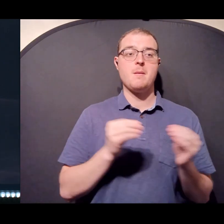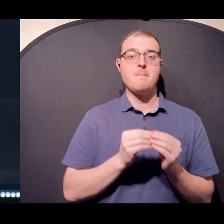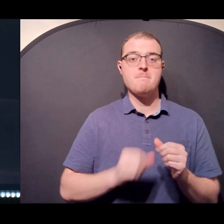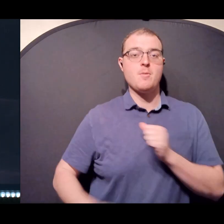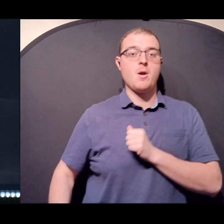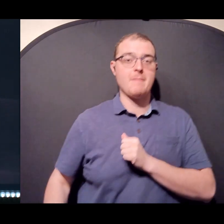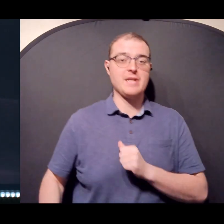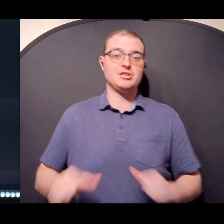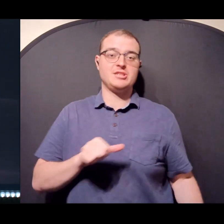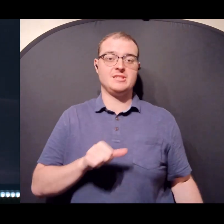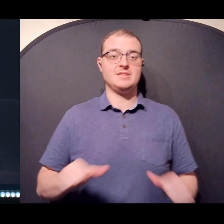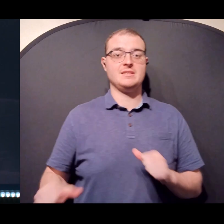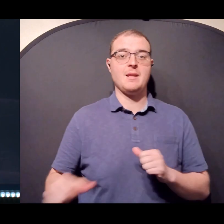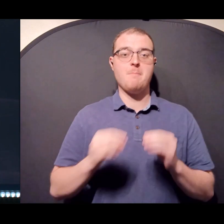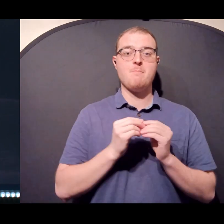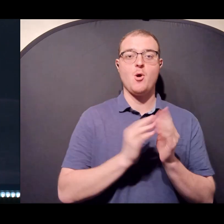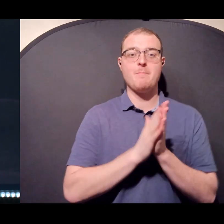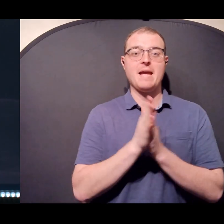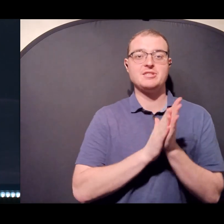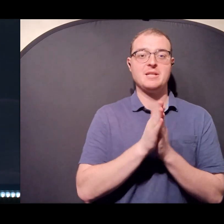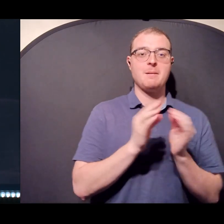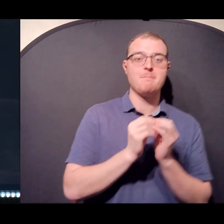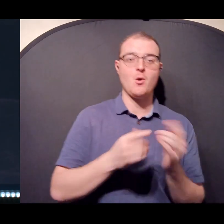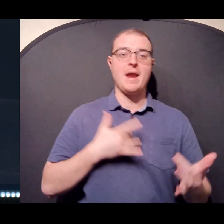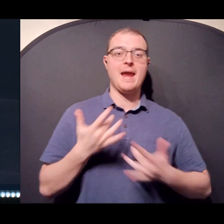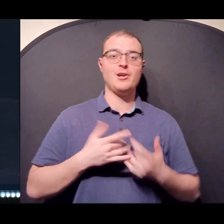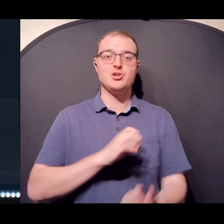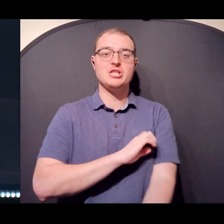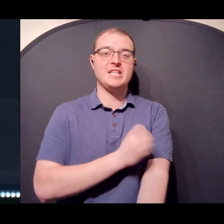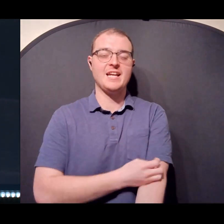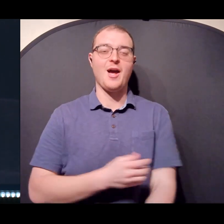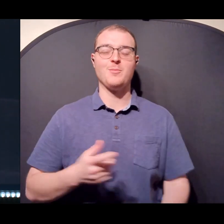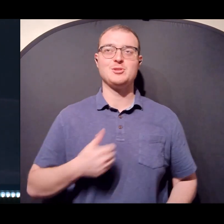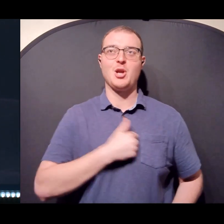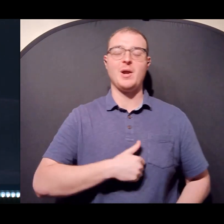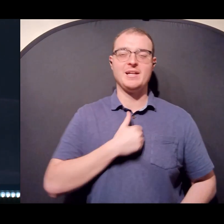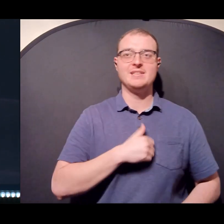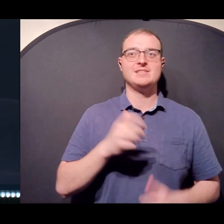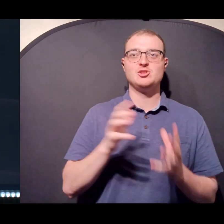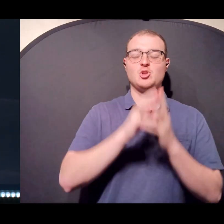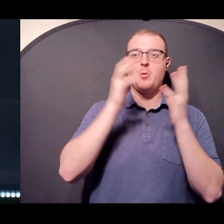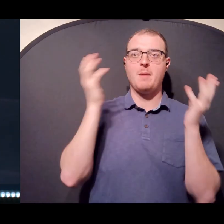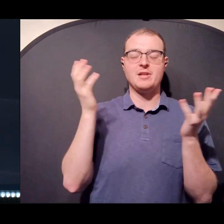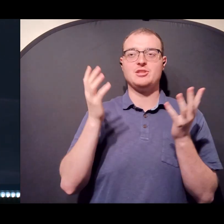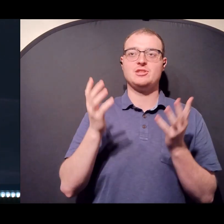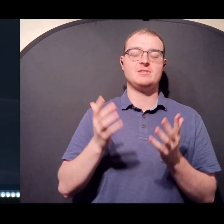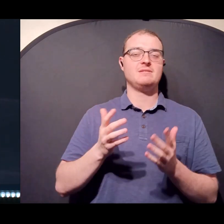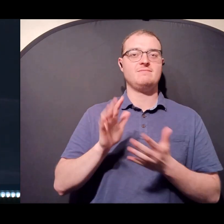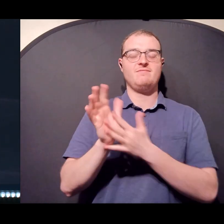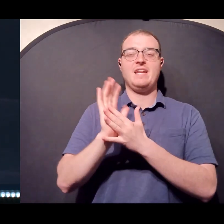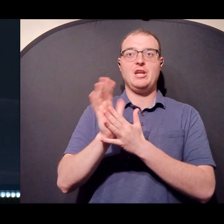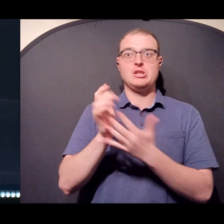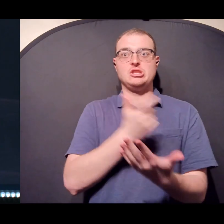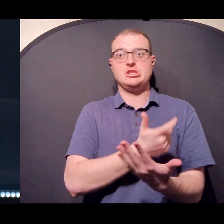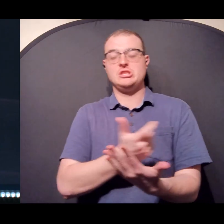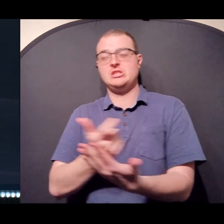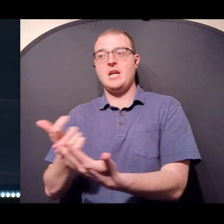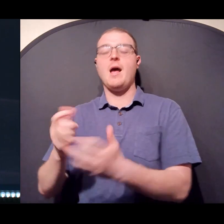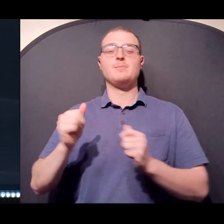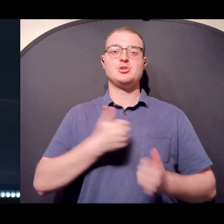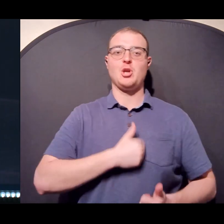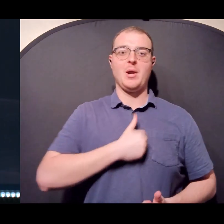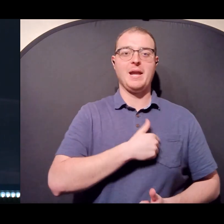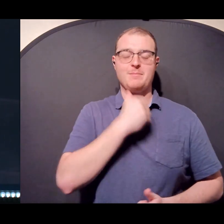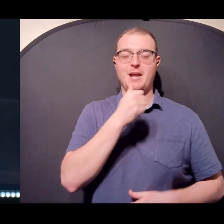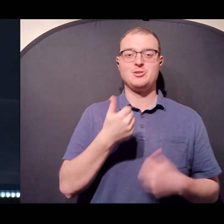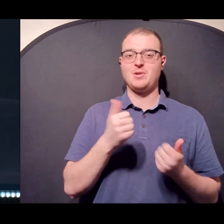and passion, more passion. More energy. It just came to me all of a sudden. It just hit me. It's too much TikTok and too much just things flying